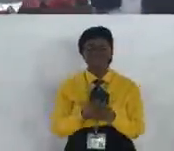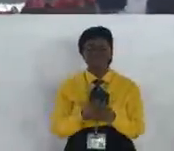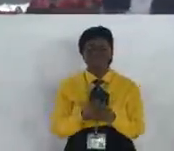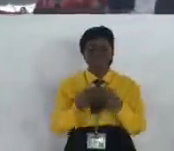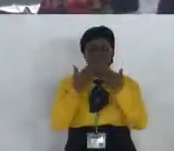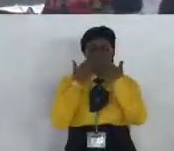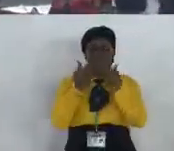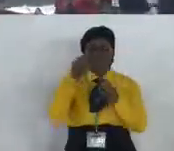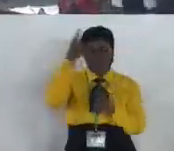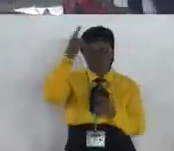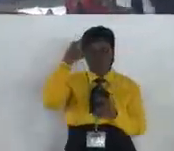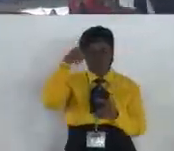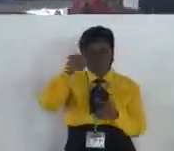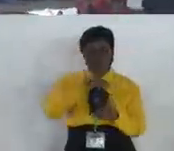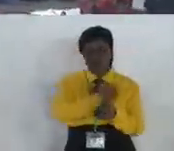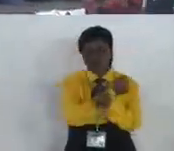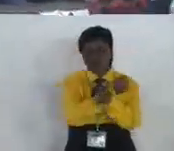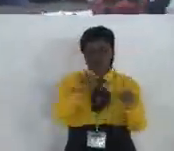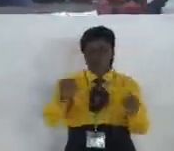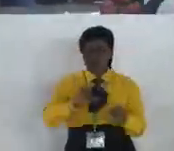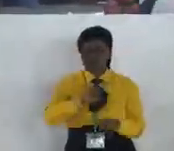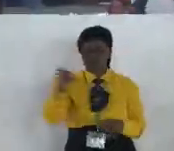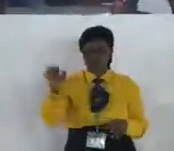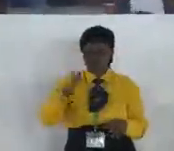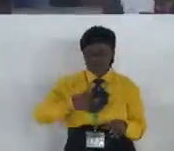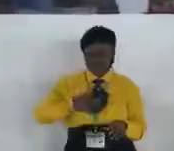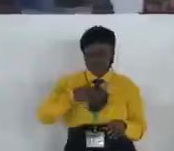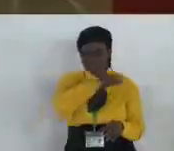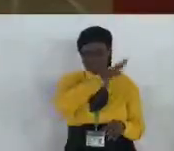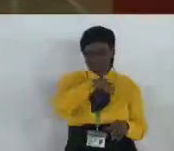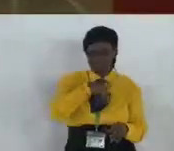Thank you for saving my soul.